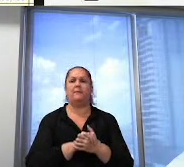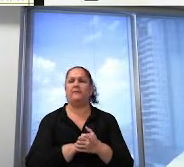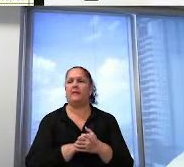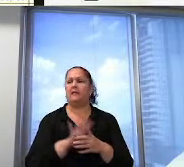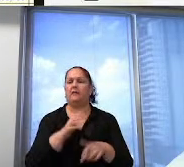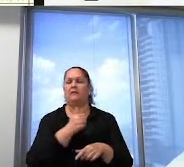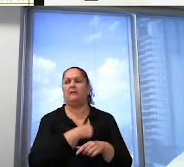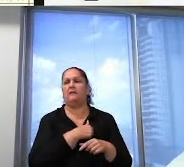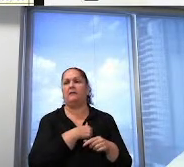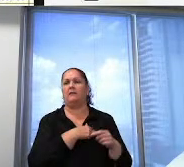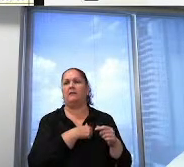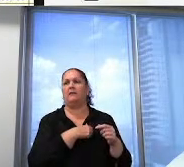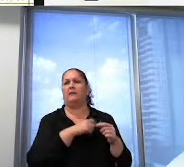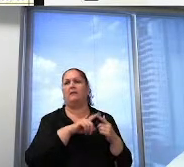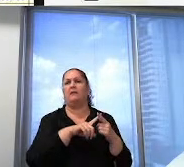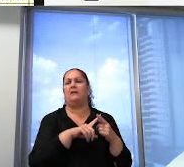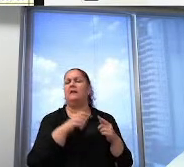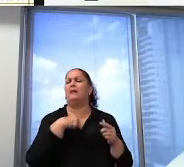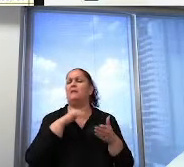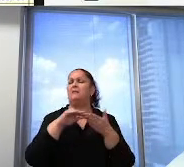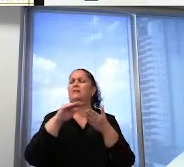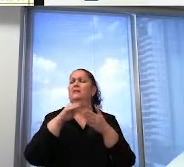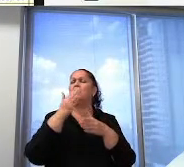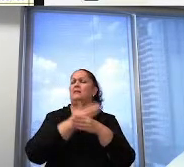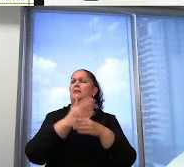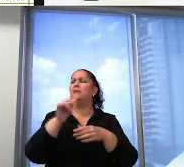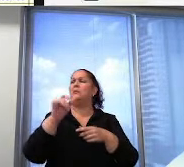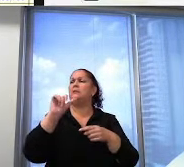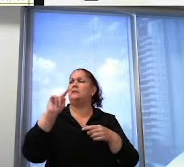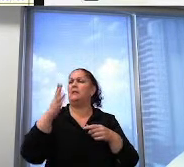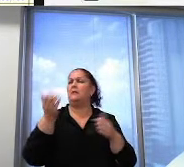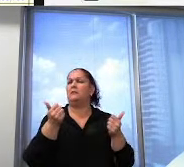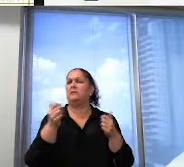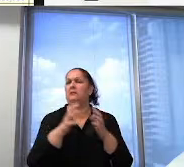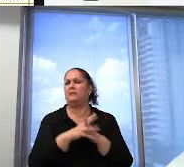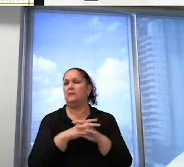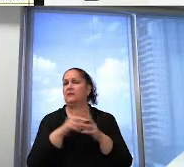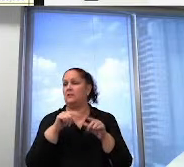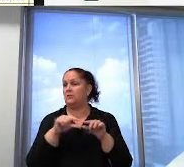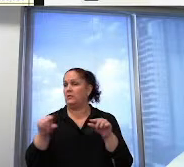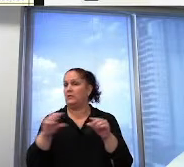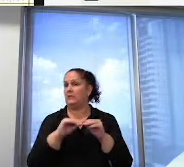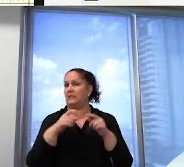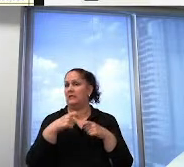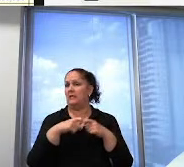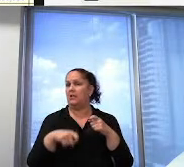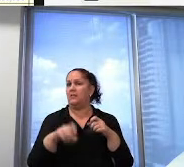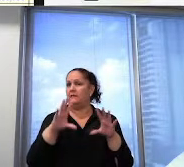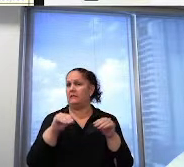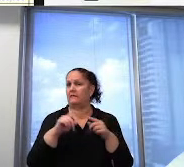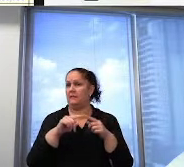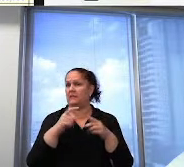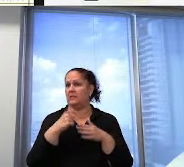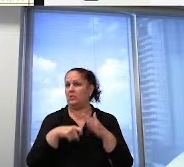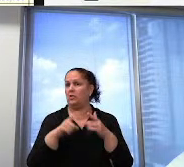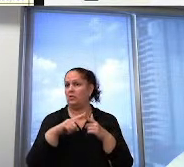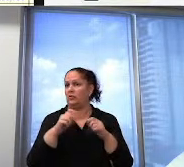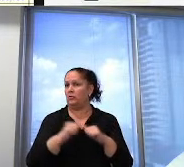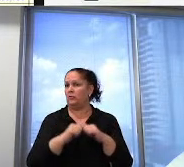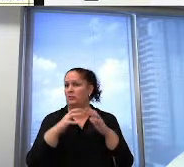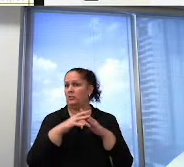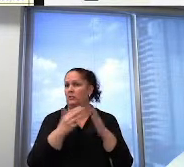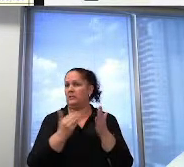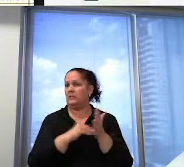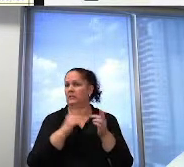out of service equipment. Yeah, I assume it means out of service. Sorry, lines. which tab? Out of service equipment. That is So correct. those are lines that are out of service, and these are the costs